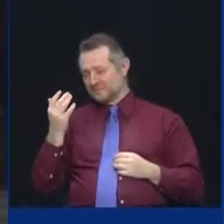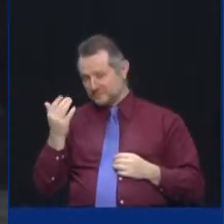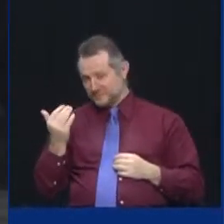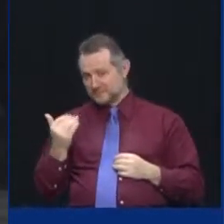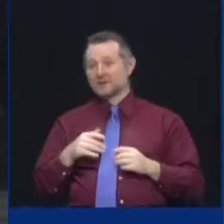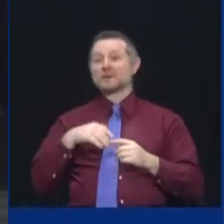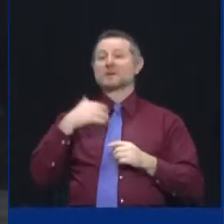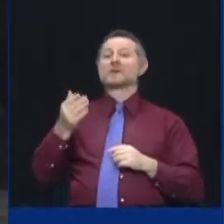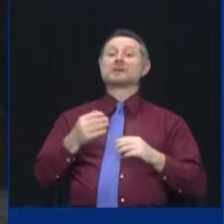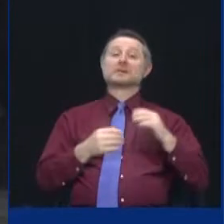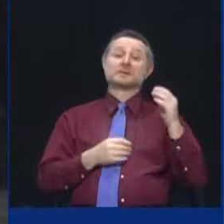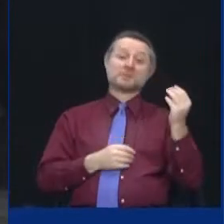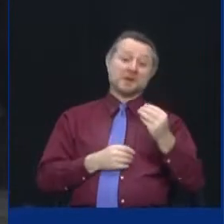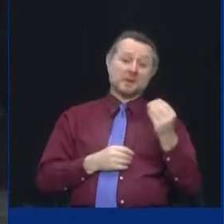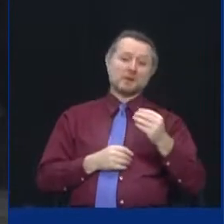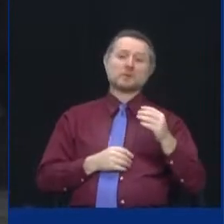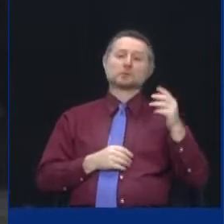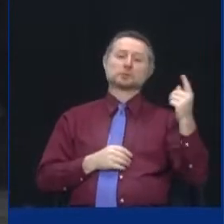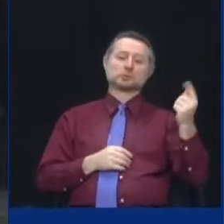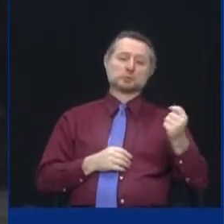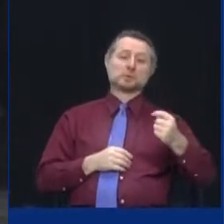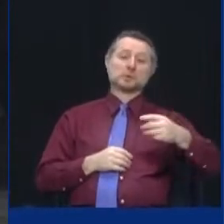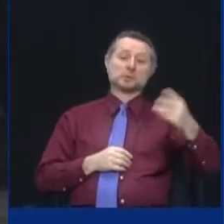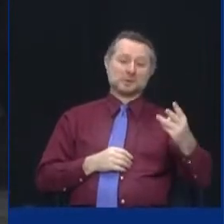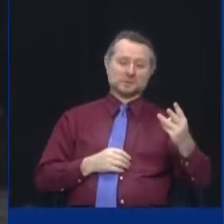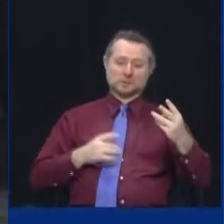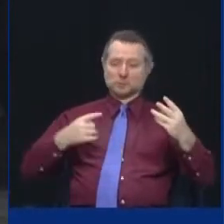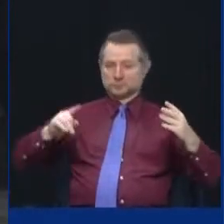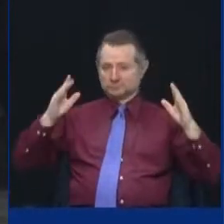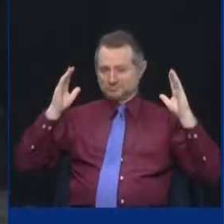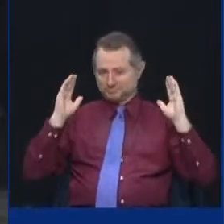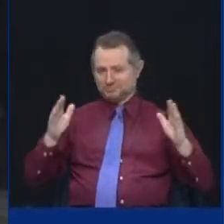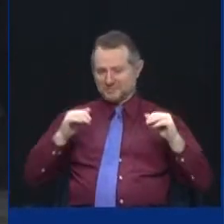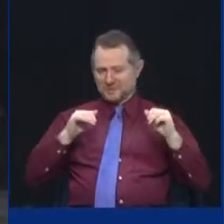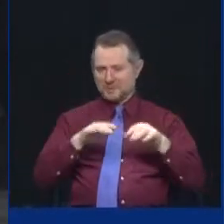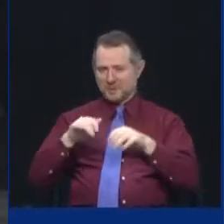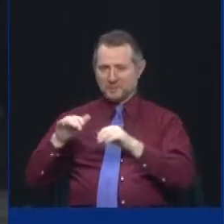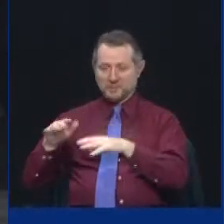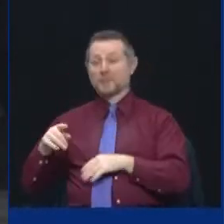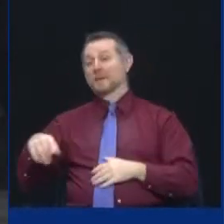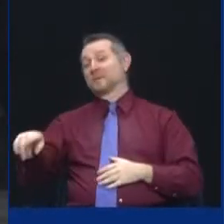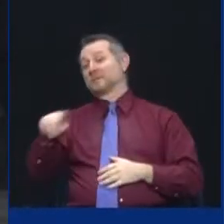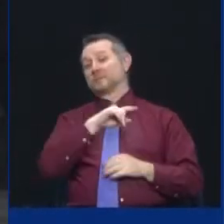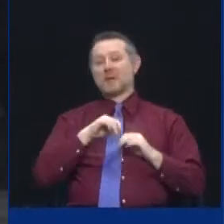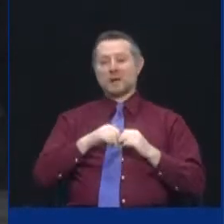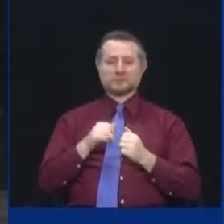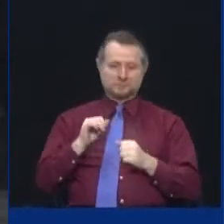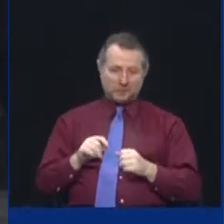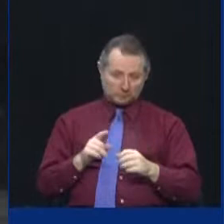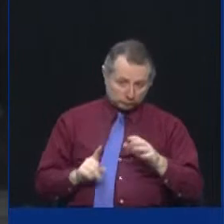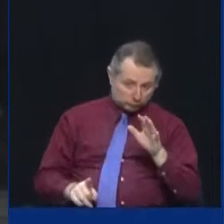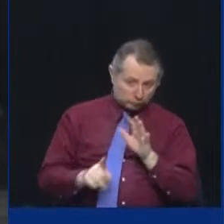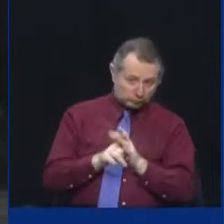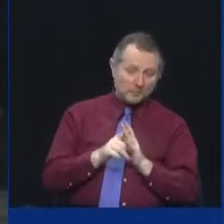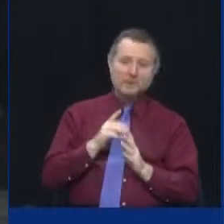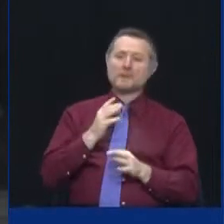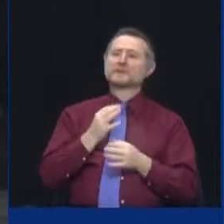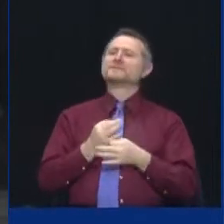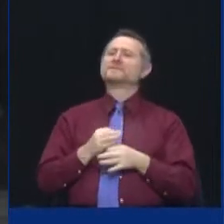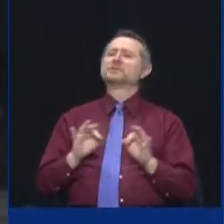next week. Transit riders and the public can walk up and receive a free one-shot Johnson &